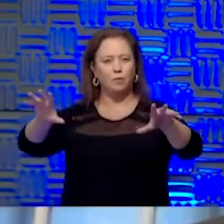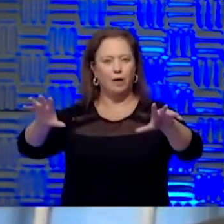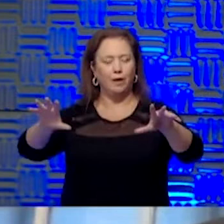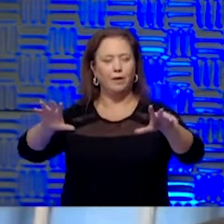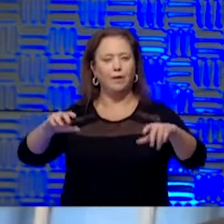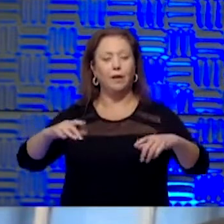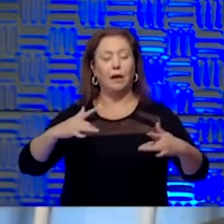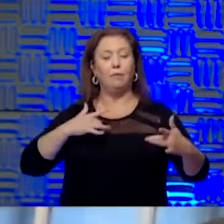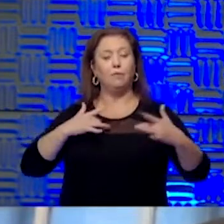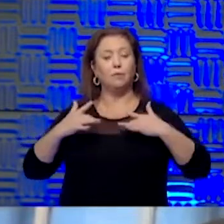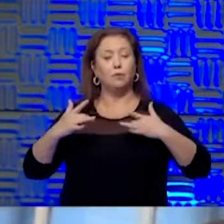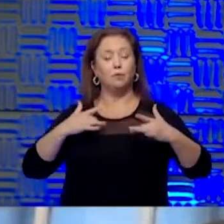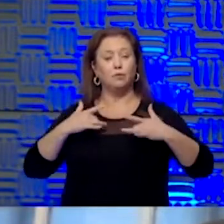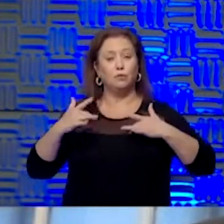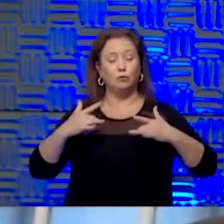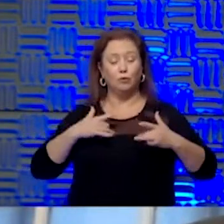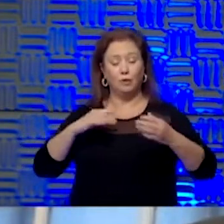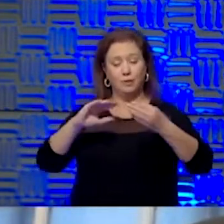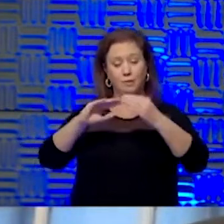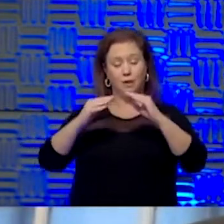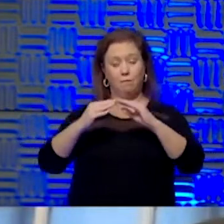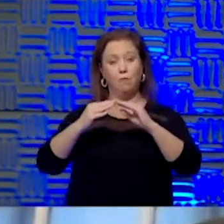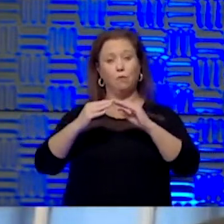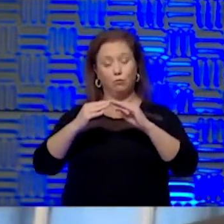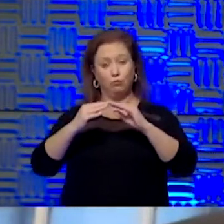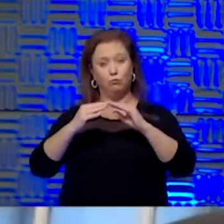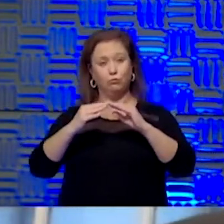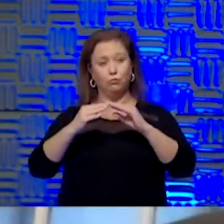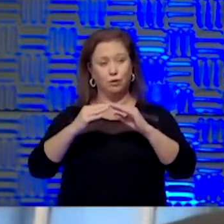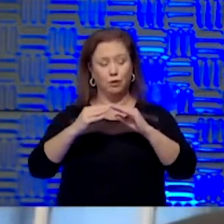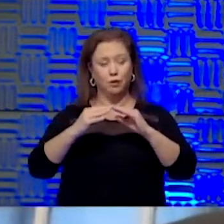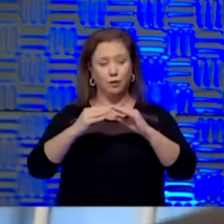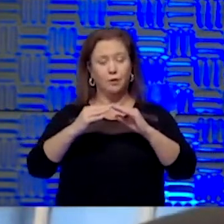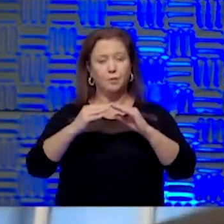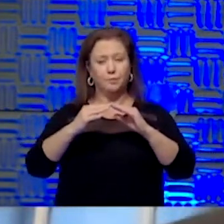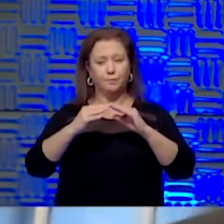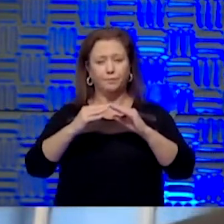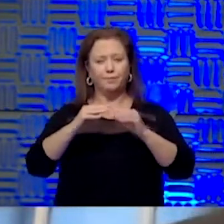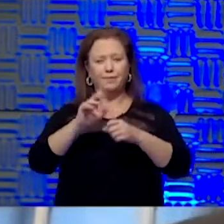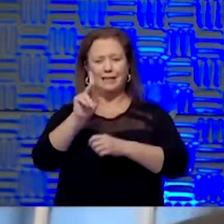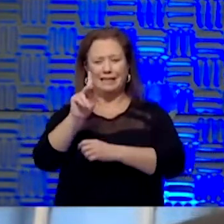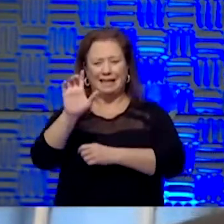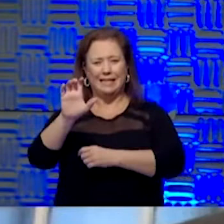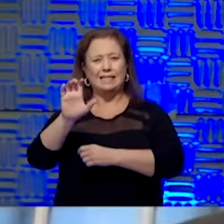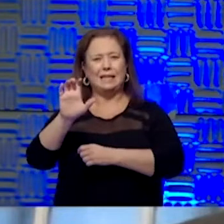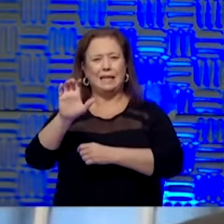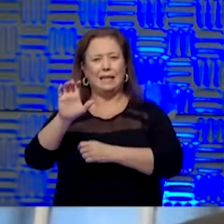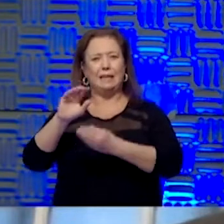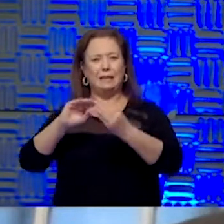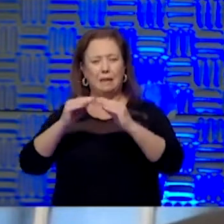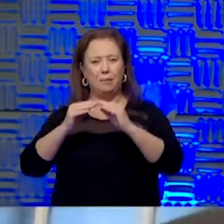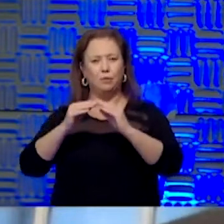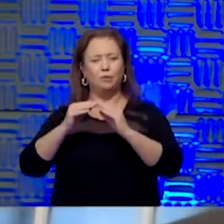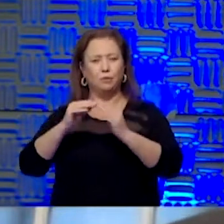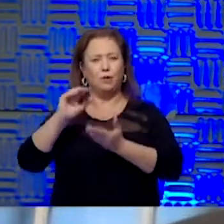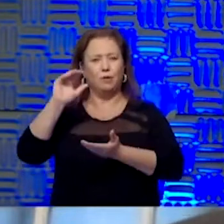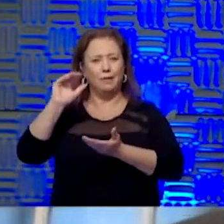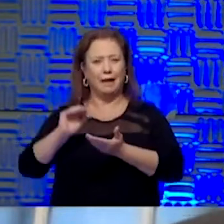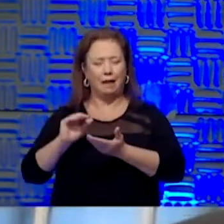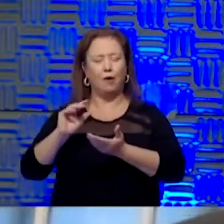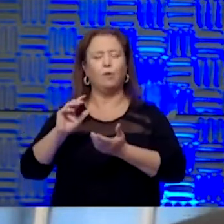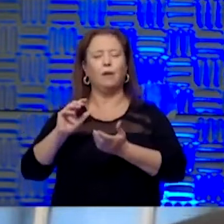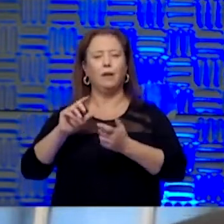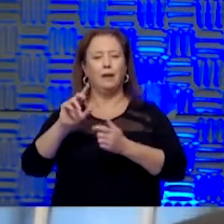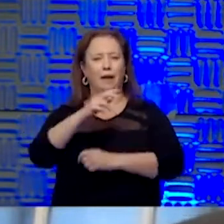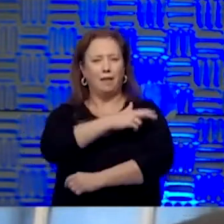that while the numbers, as Dr. Stites, city, metro, the hospitalization rates and such are continuing